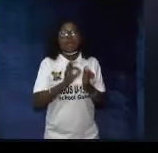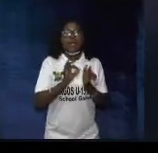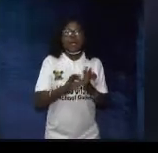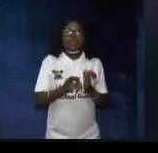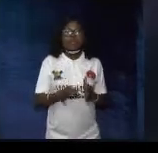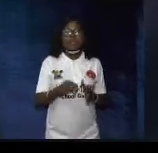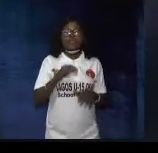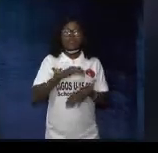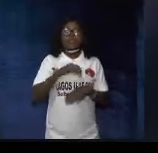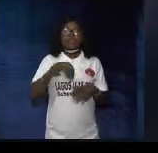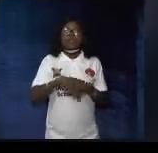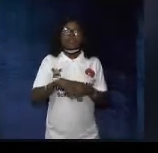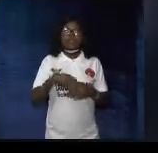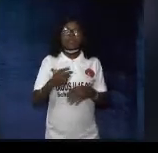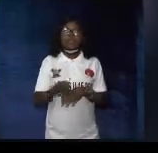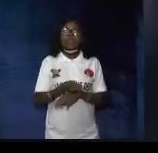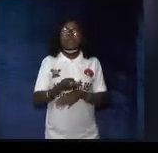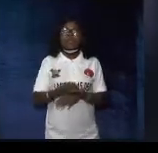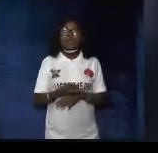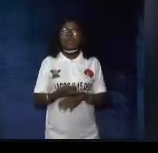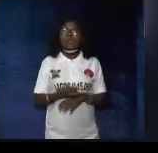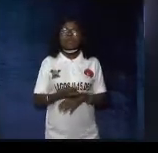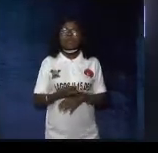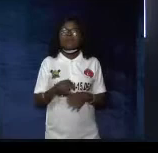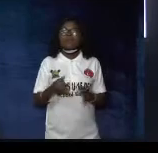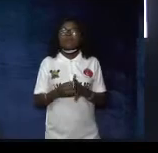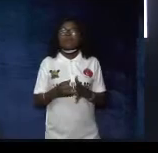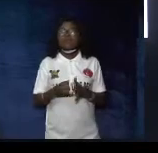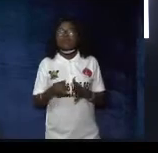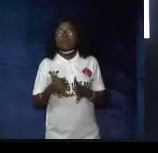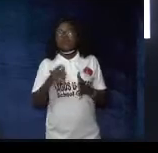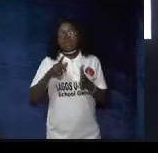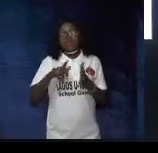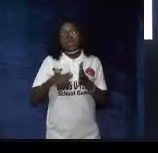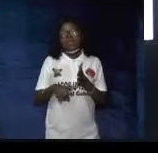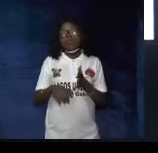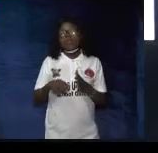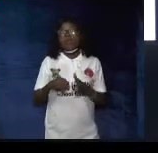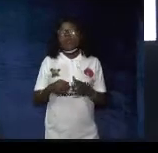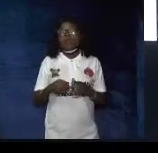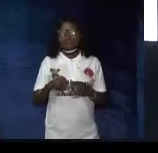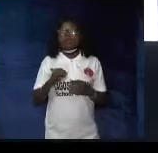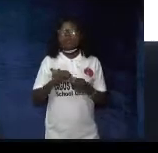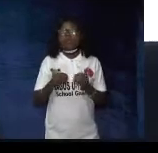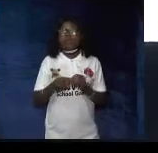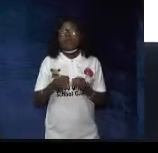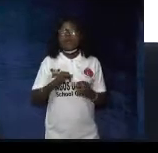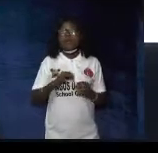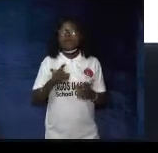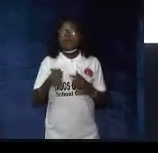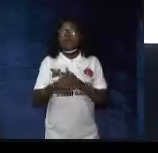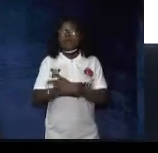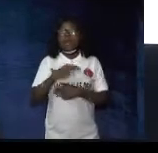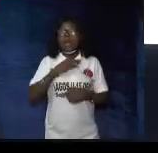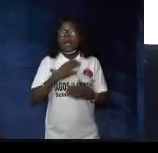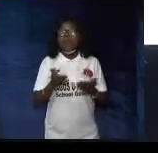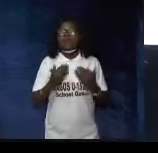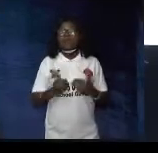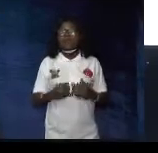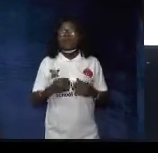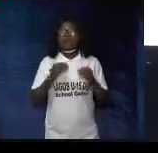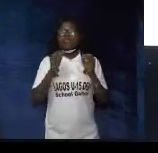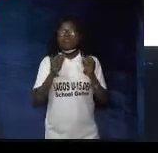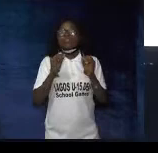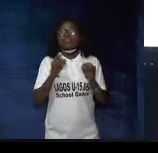counting dots. But that method was for low digit numbers. We call it the Japanese method. Today I want to teach you the